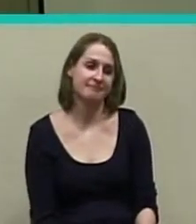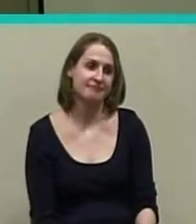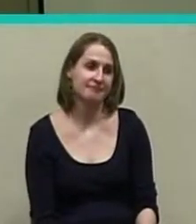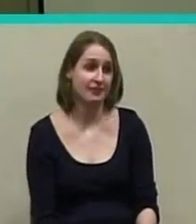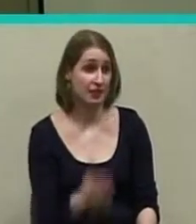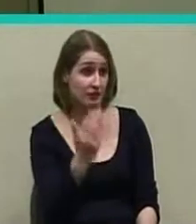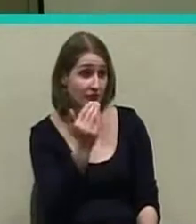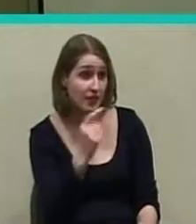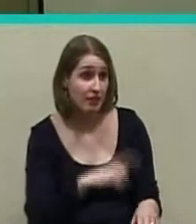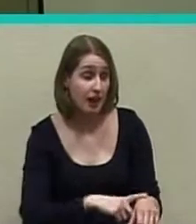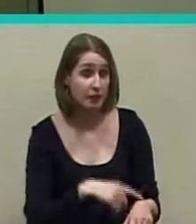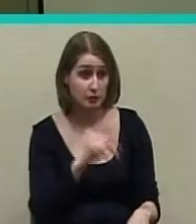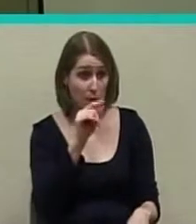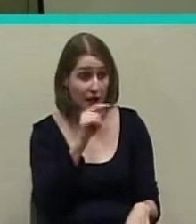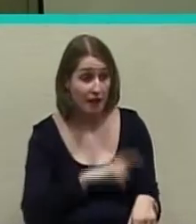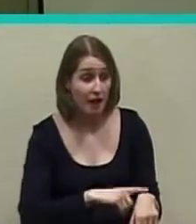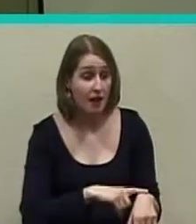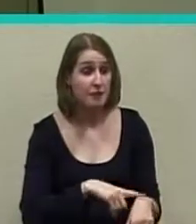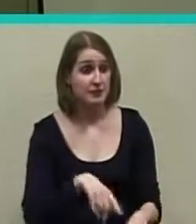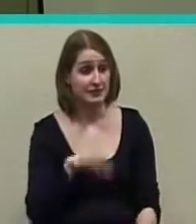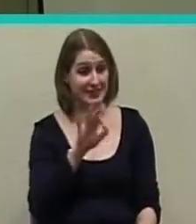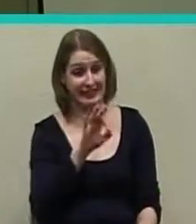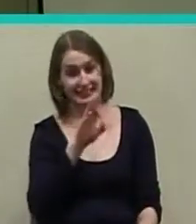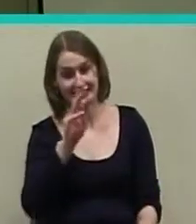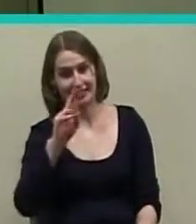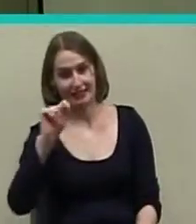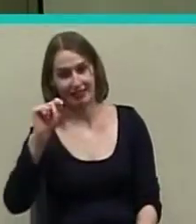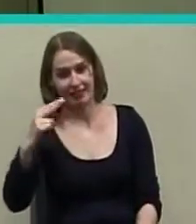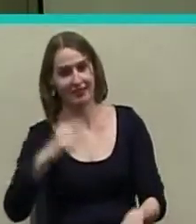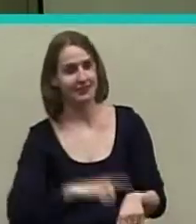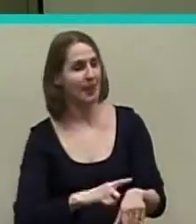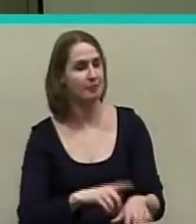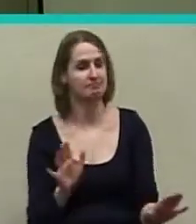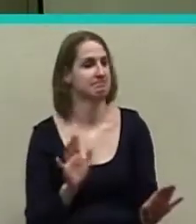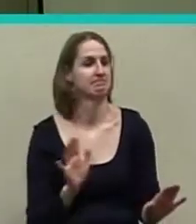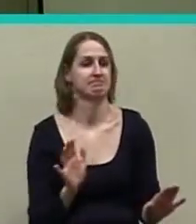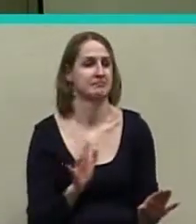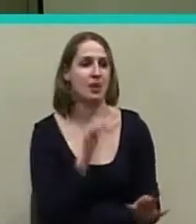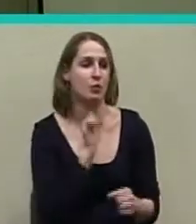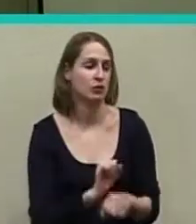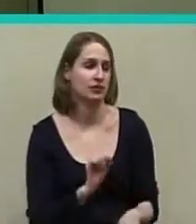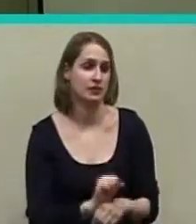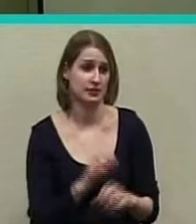15th time? 20th time? 96th time? It's not working. Is the teacher working?